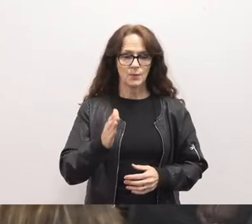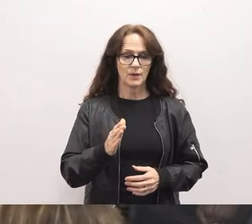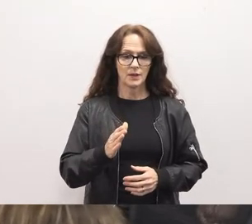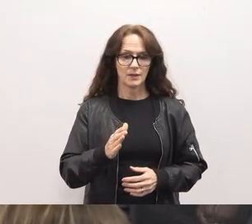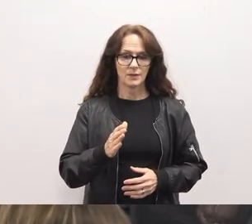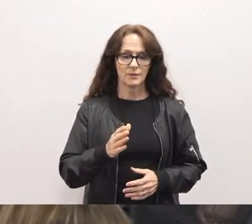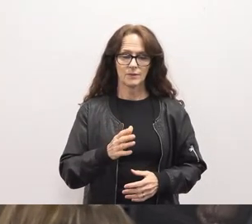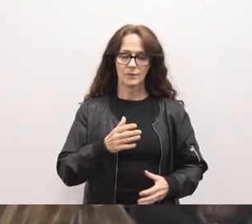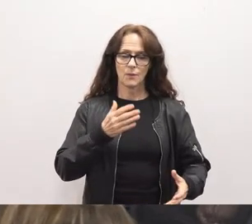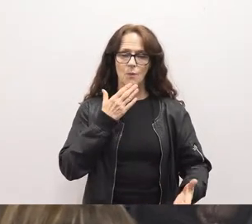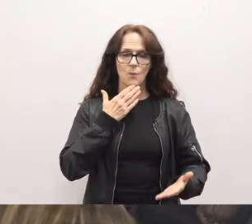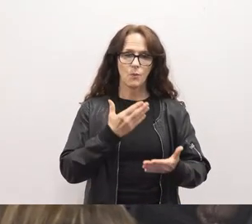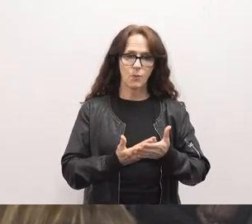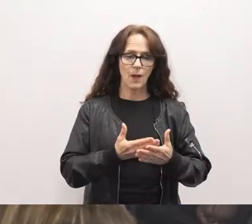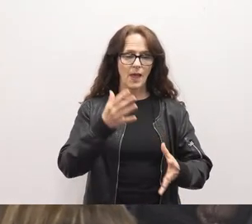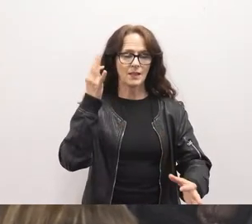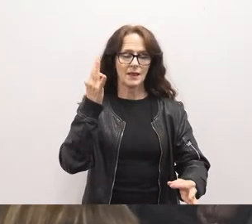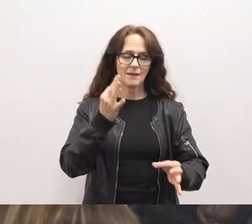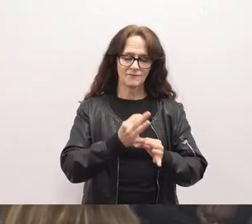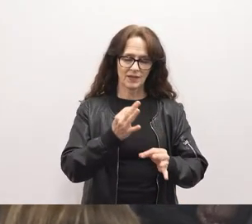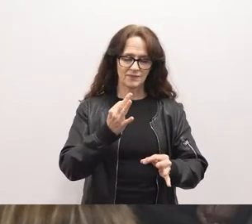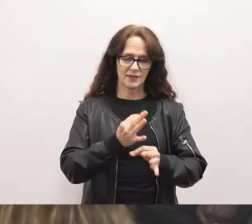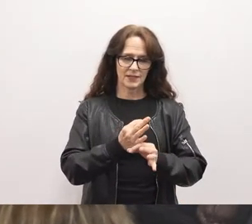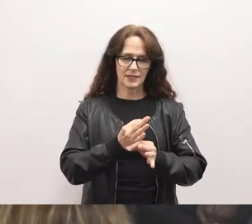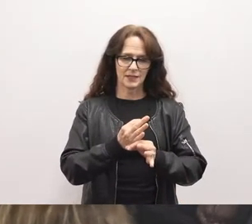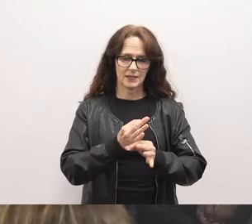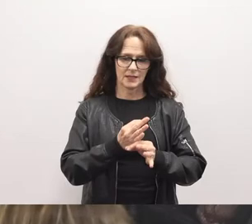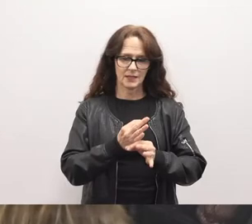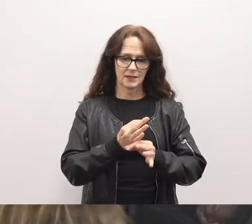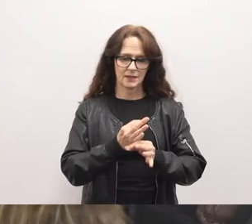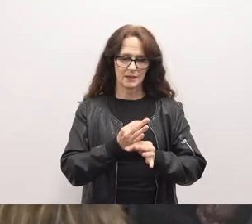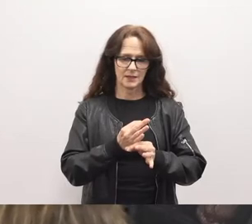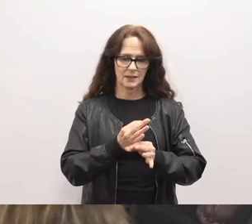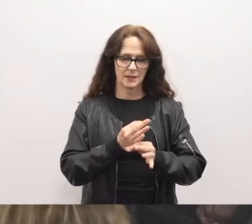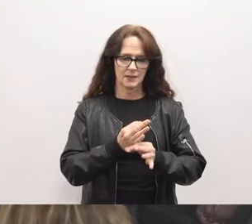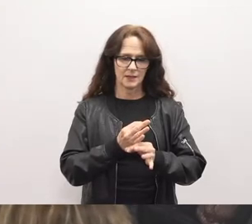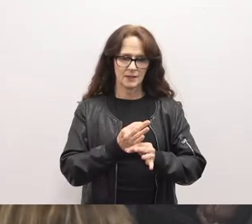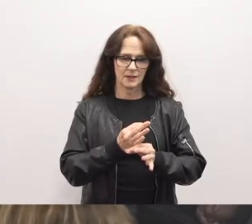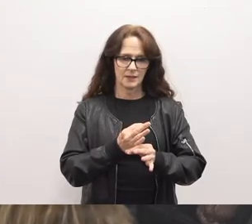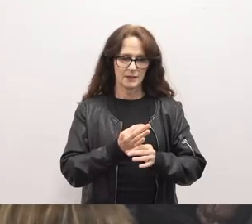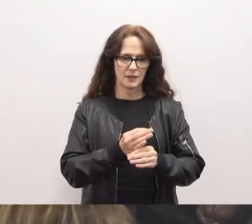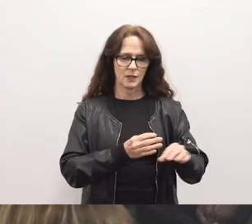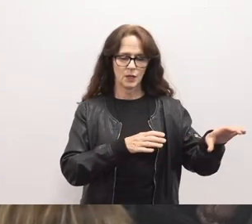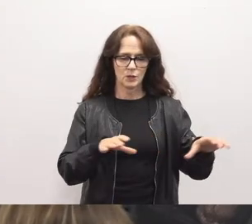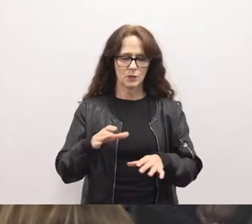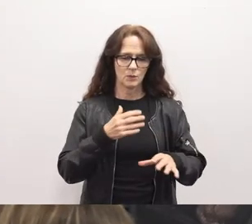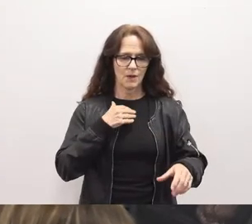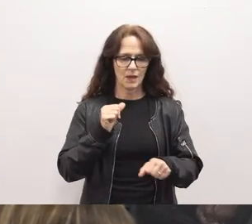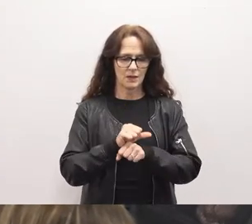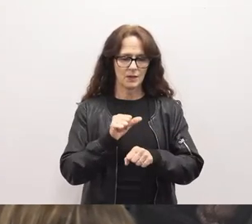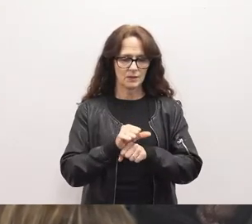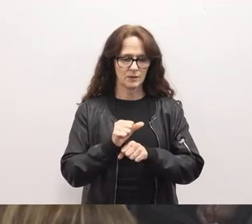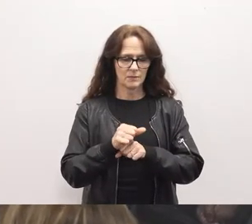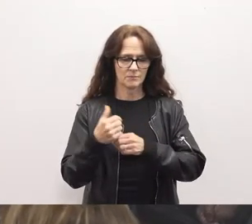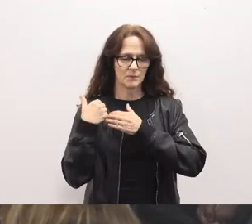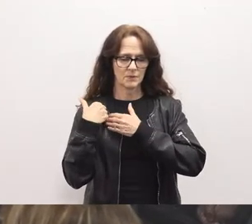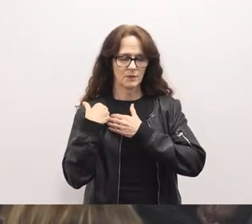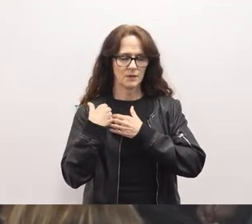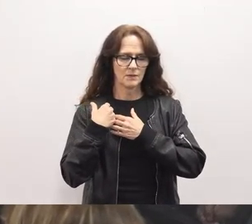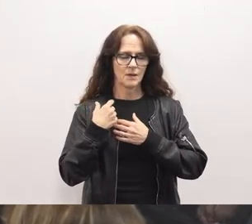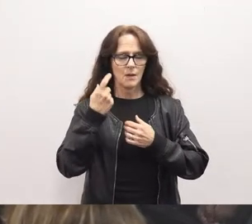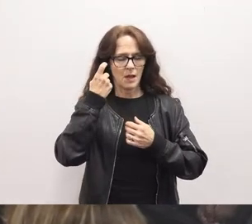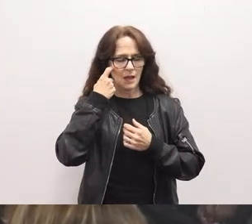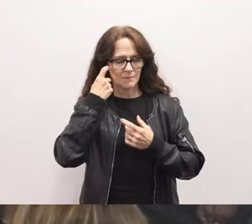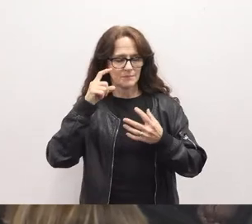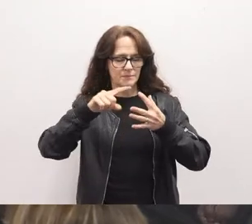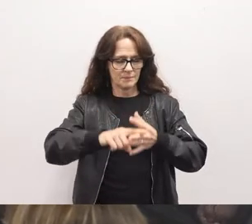and faithfully. And that I will well and faithfully. Discharge the duties upon which I am about to enter. Discharge